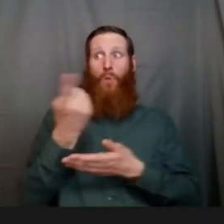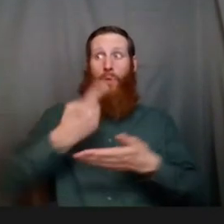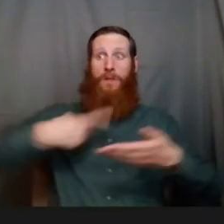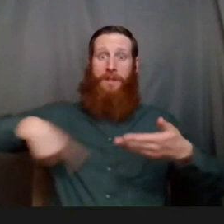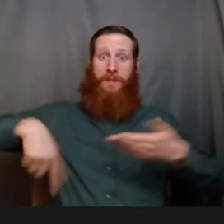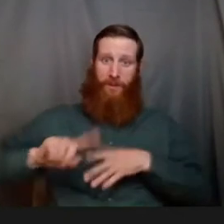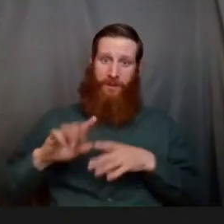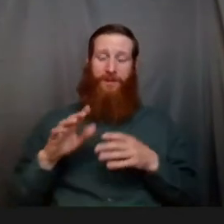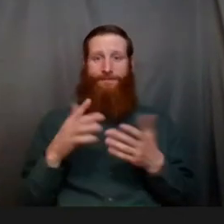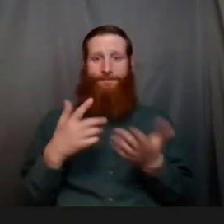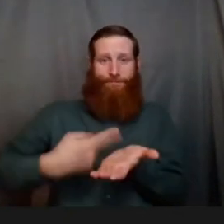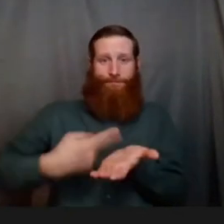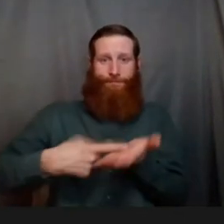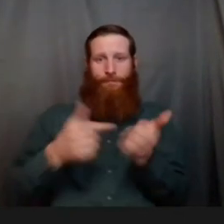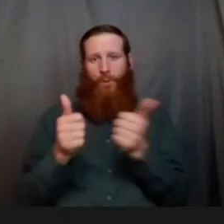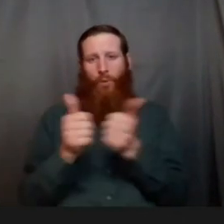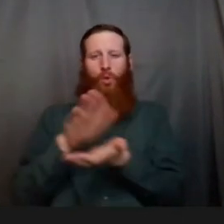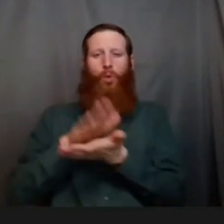leaders and such. So.